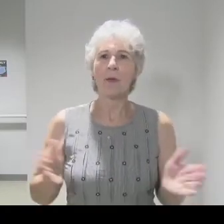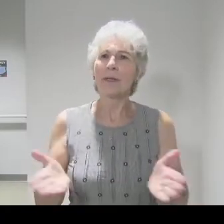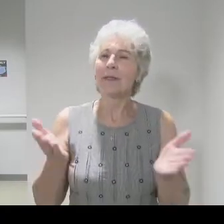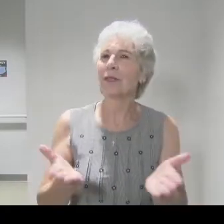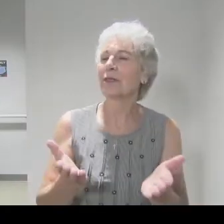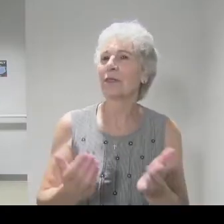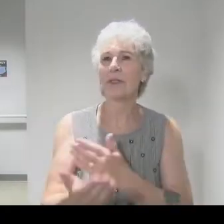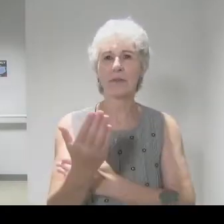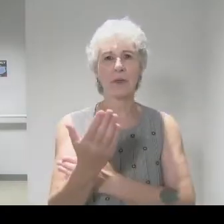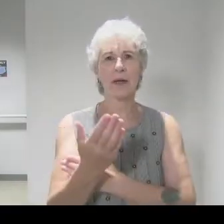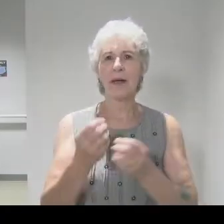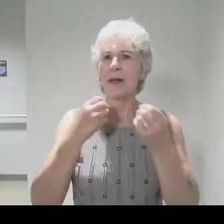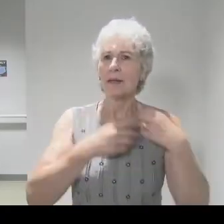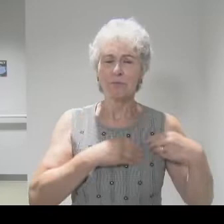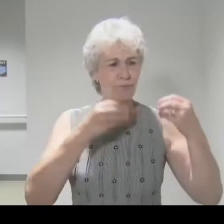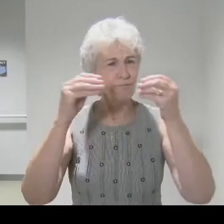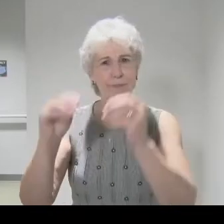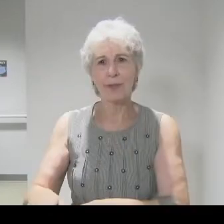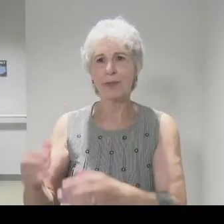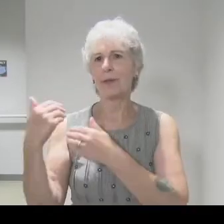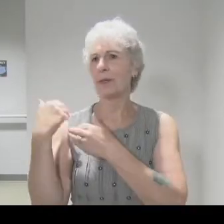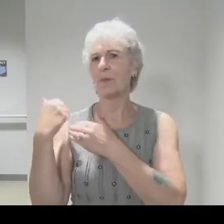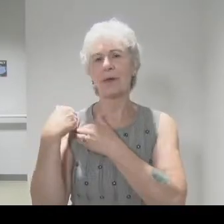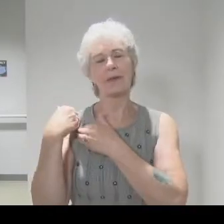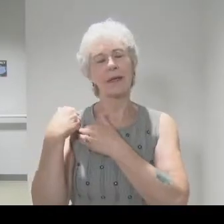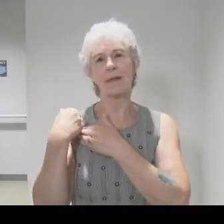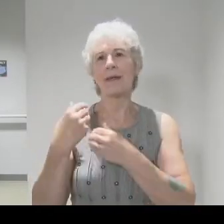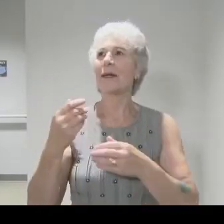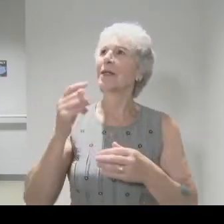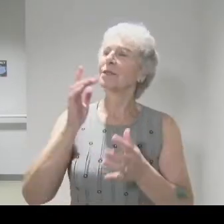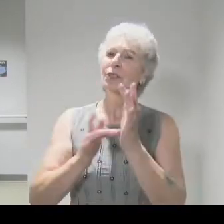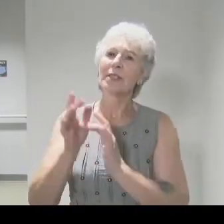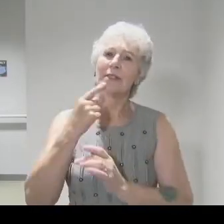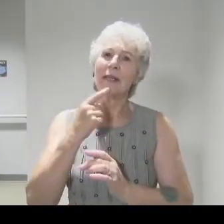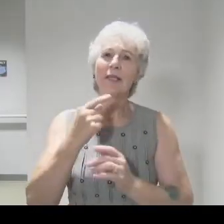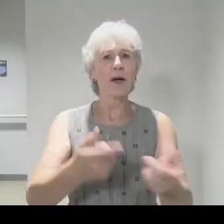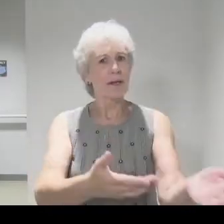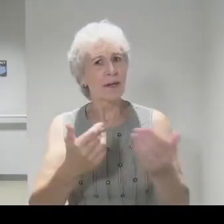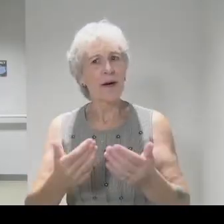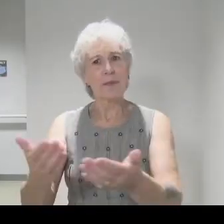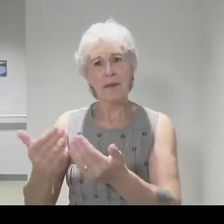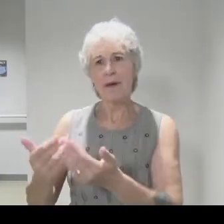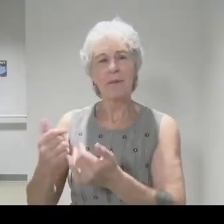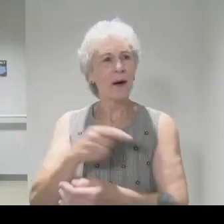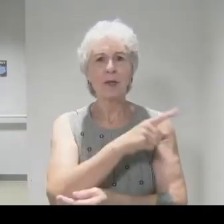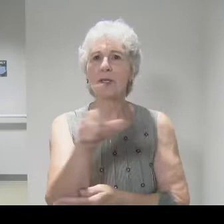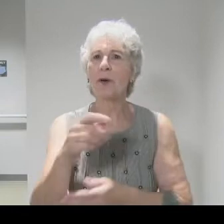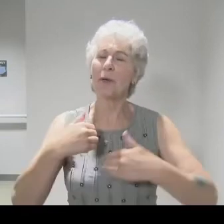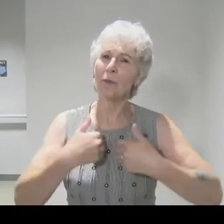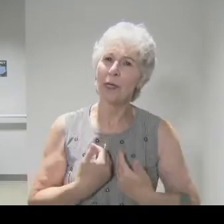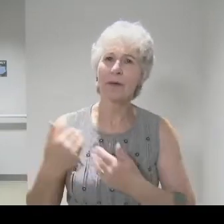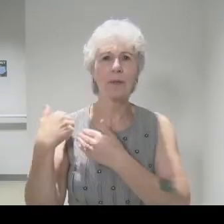Christ says, come to me, all you who are weary and burdened, and I will give